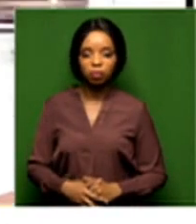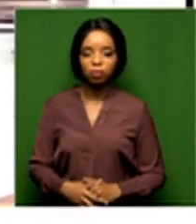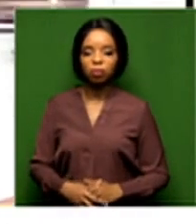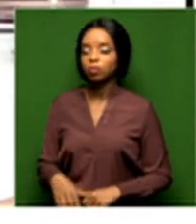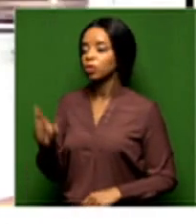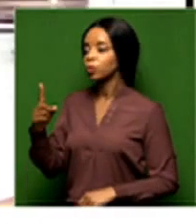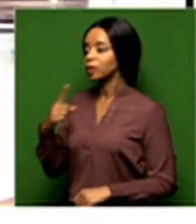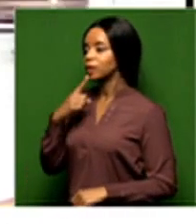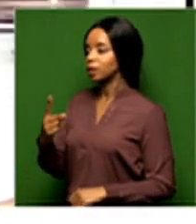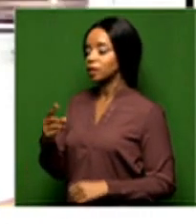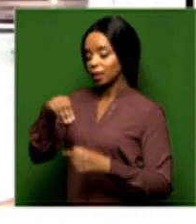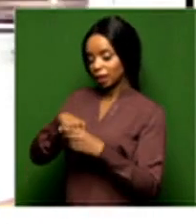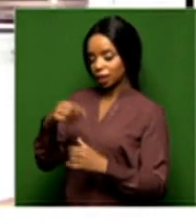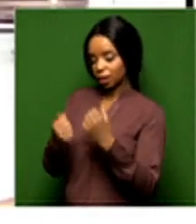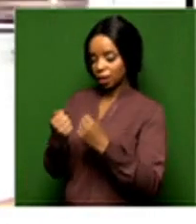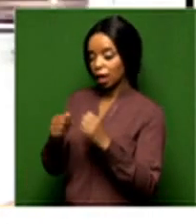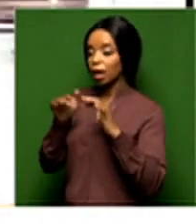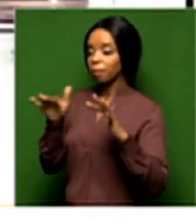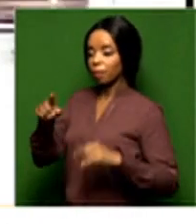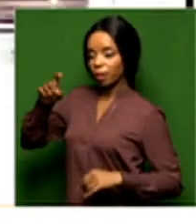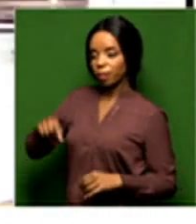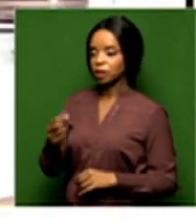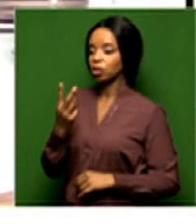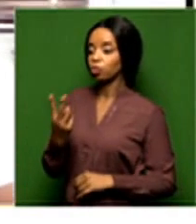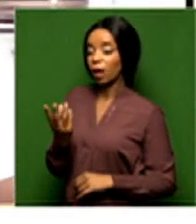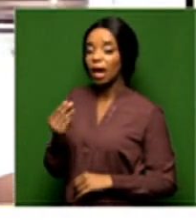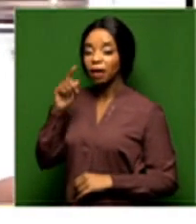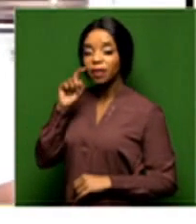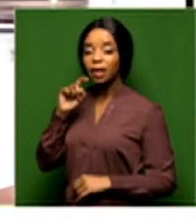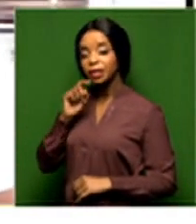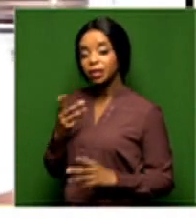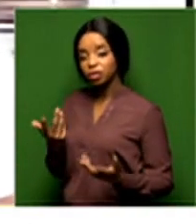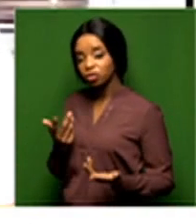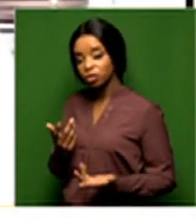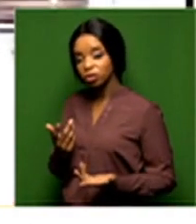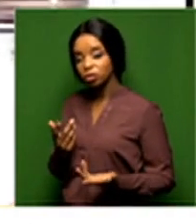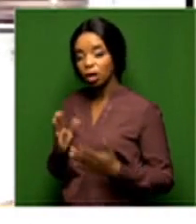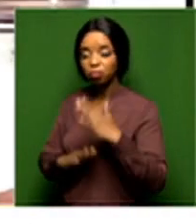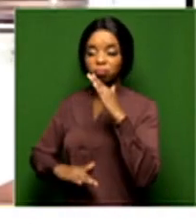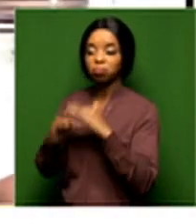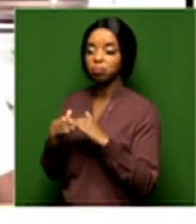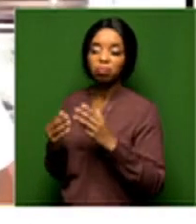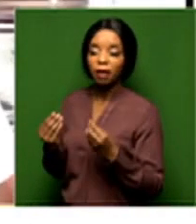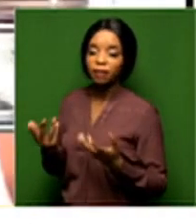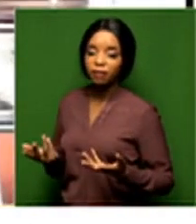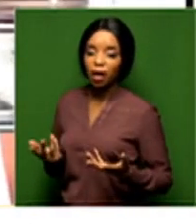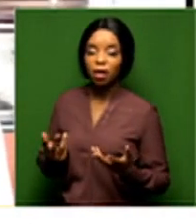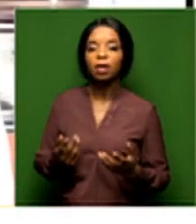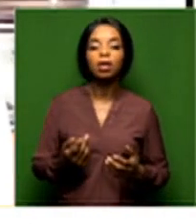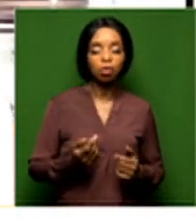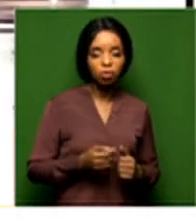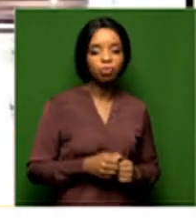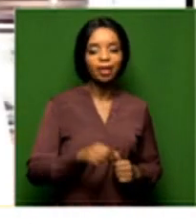there's a limit of 2 people in a single car. So is there an age restriction to the drive-through cinema experience? Yeah, so